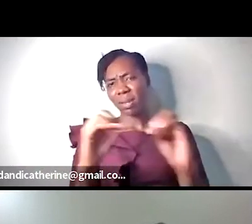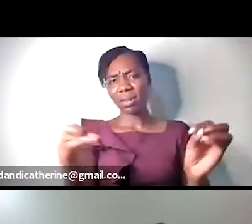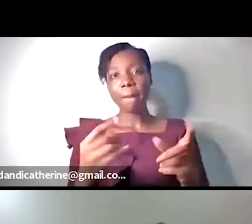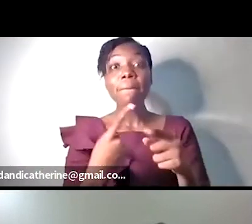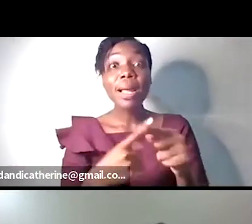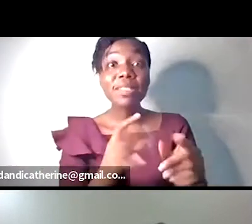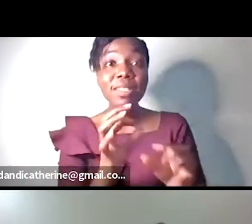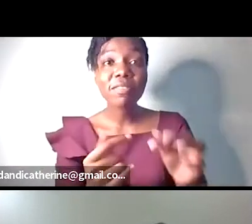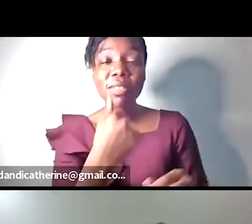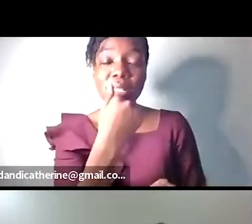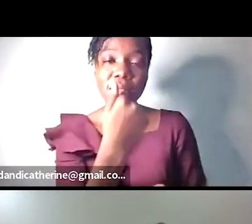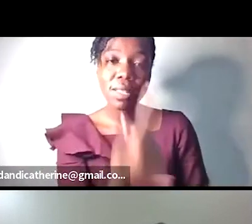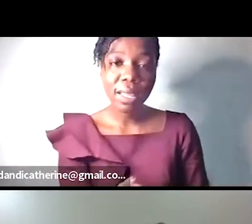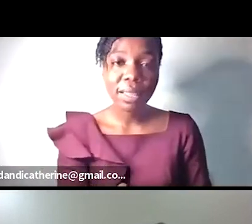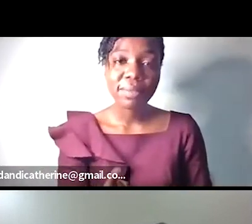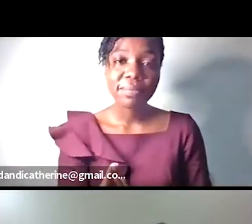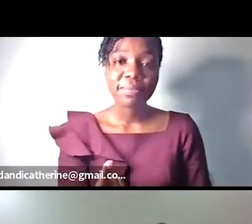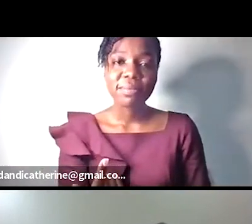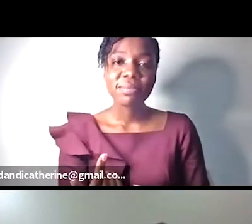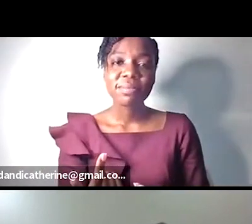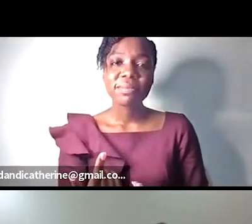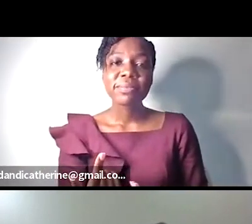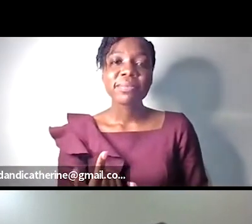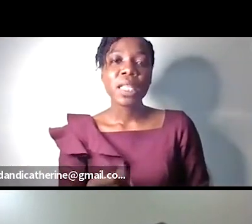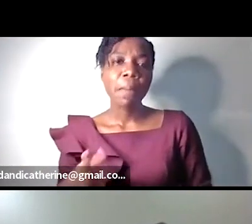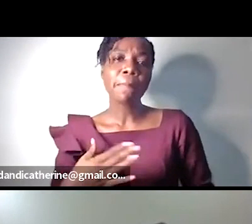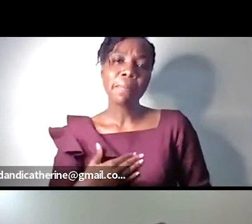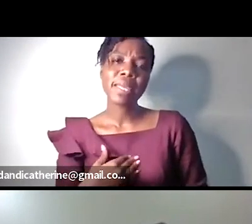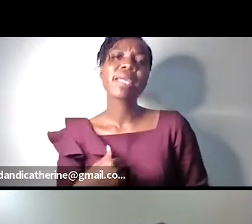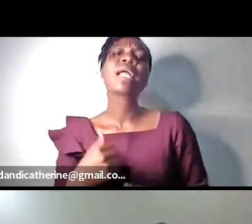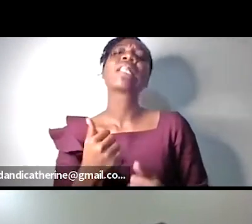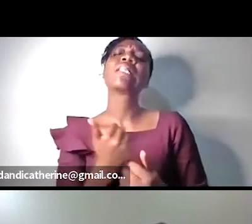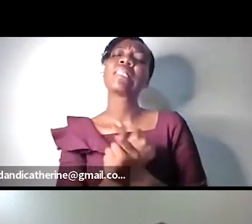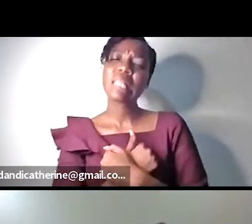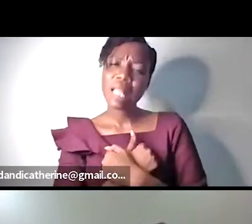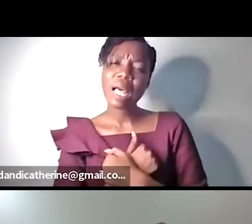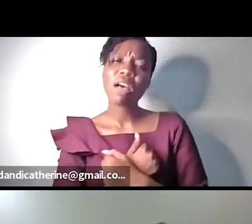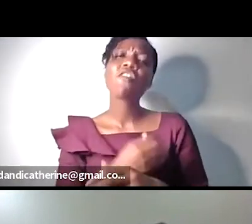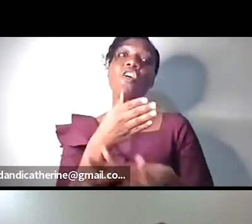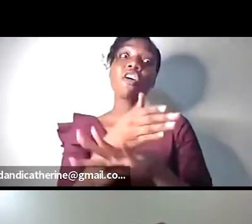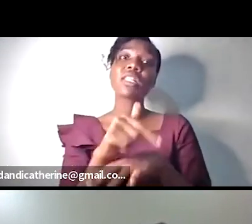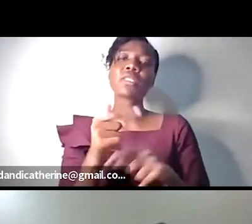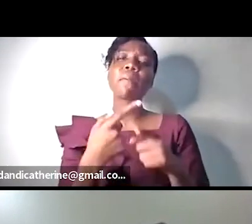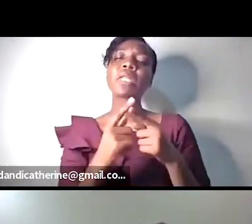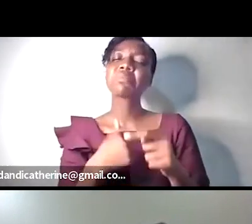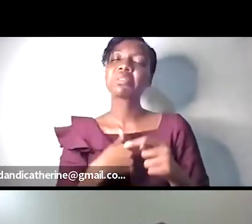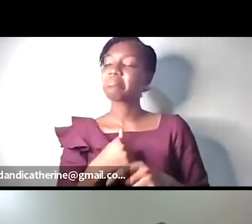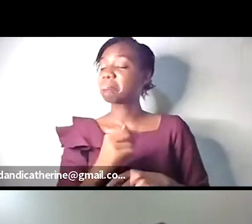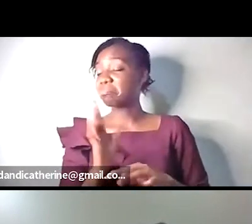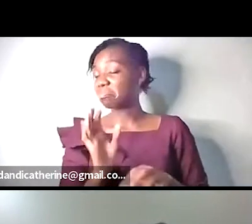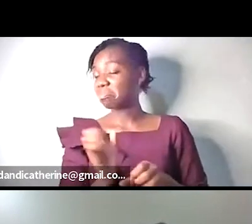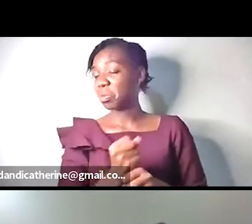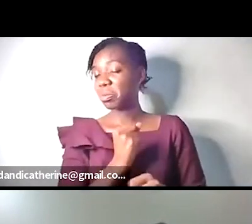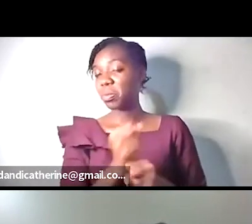to me, look, I would love to just go beyond this, but I can't. I'm